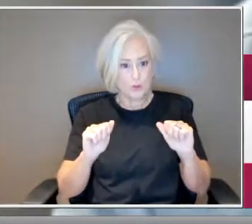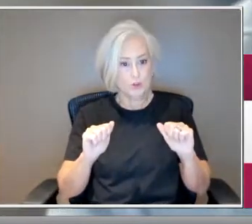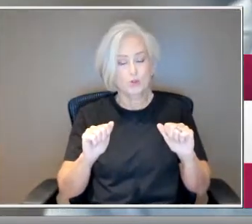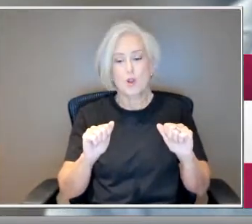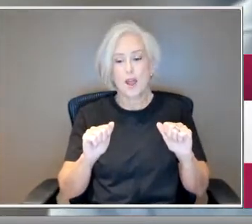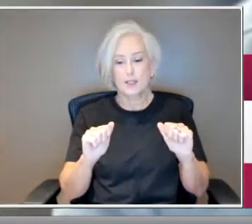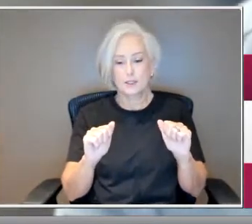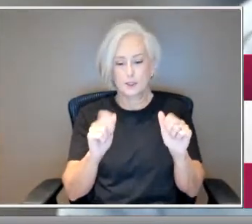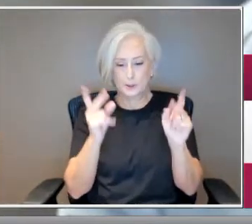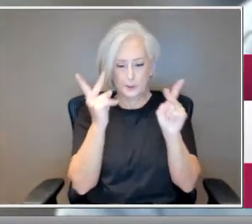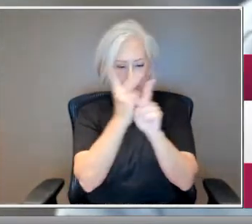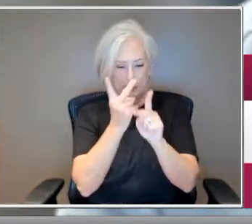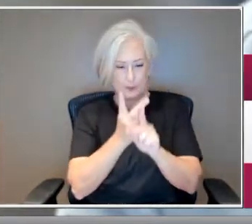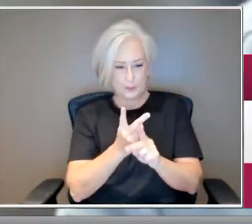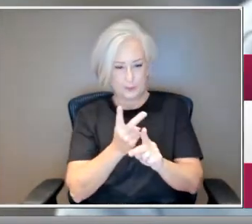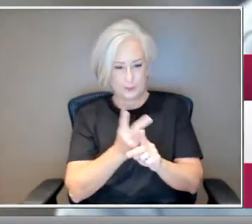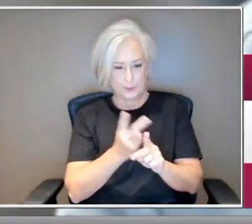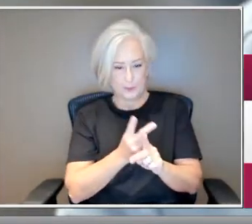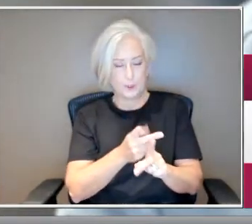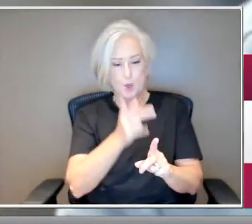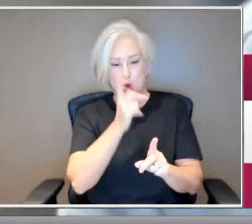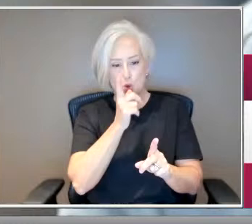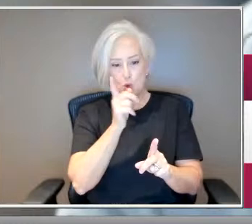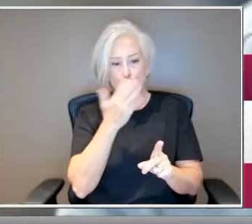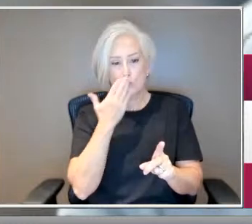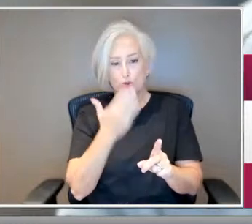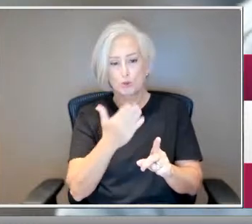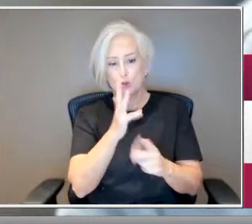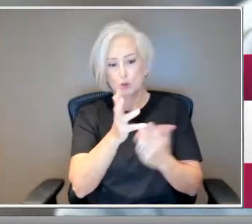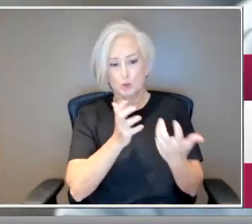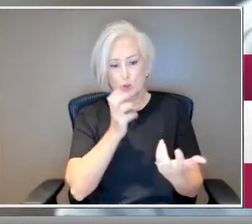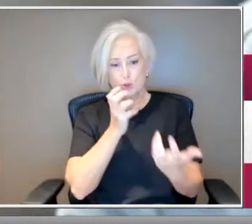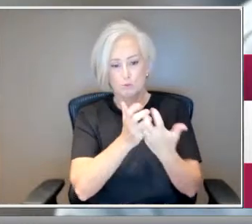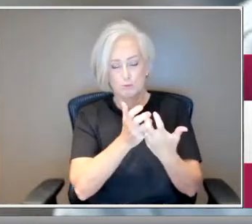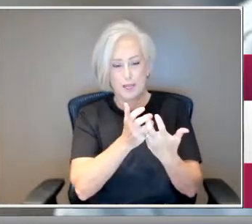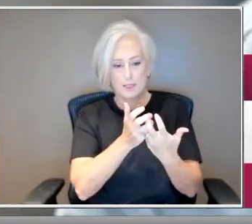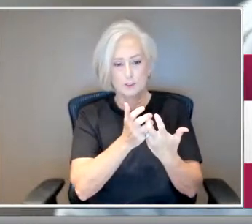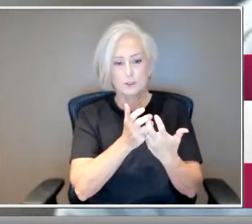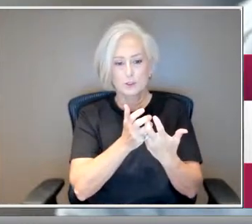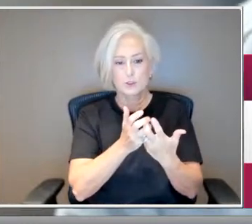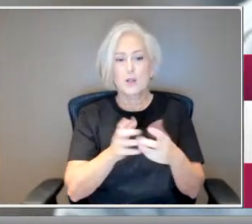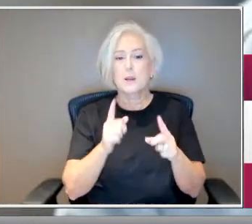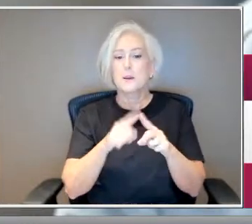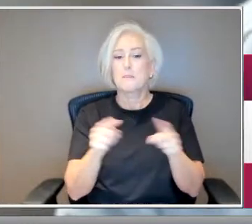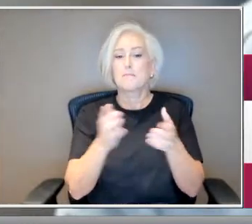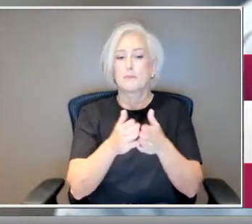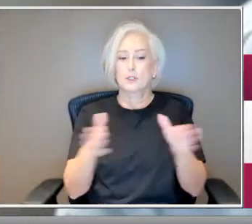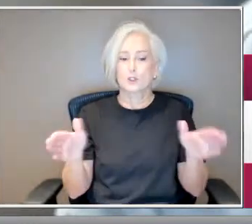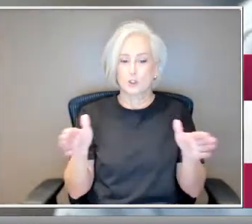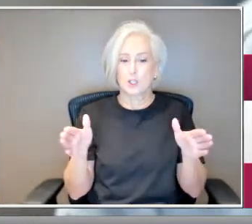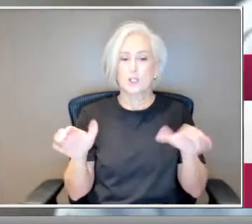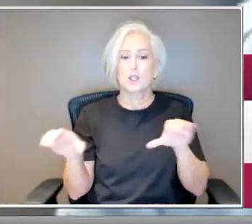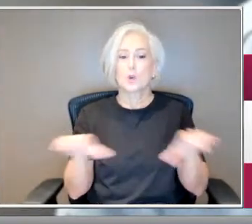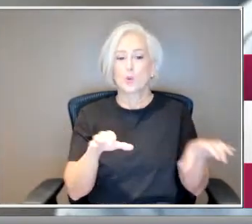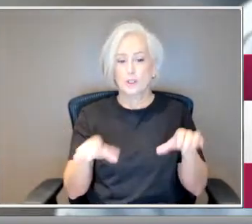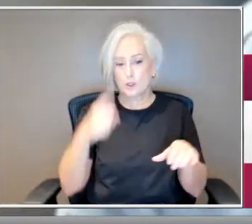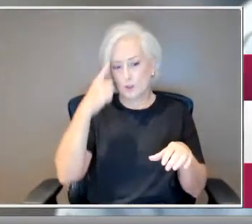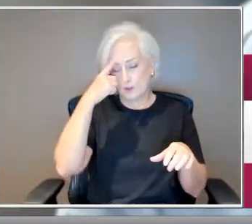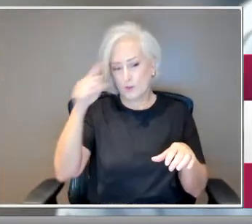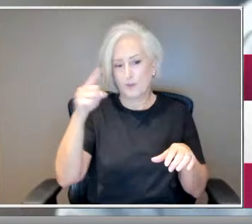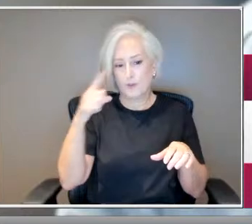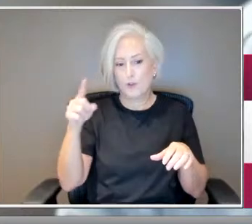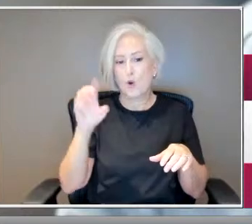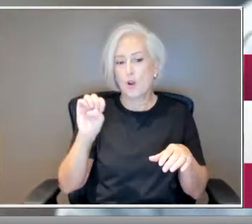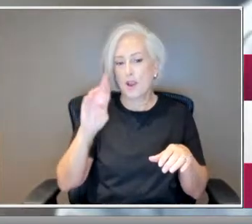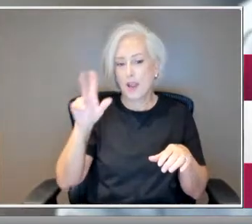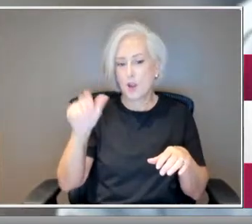So candidacy for VAD is not as firm, but generally we do it for people like Erica who